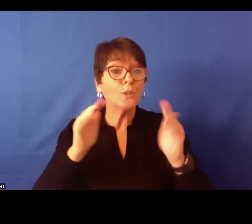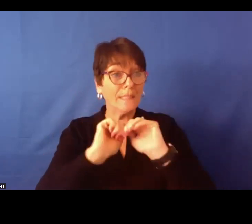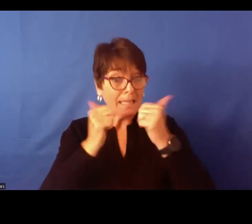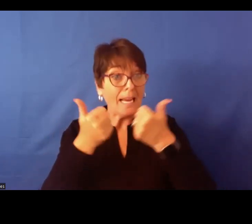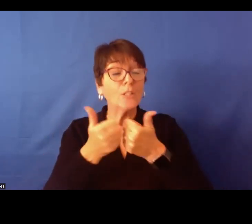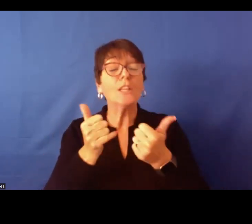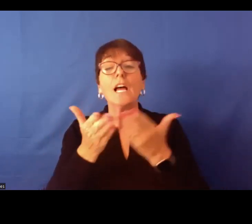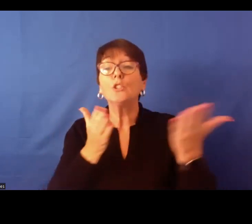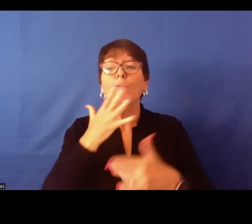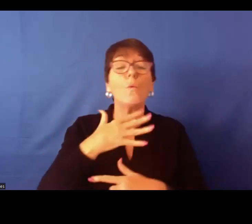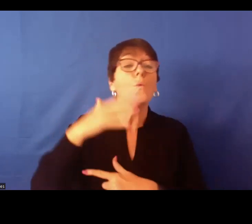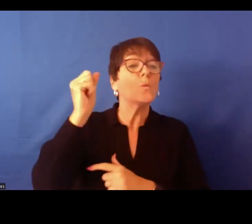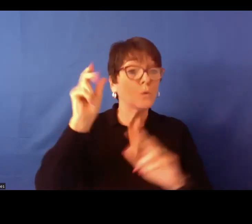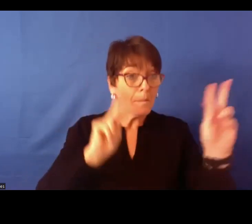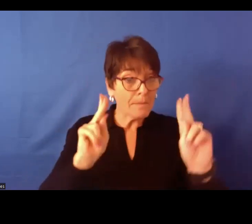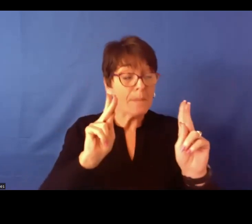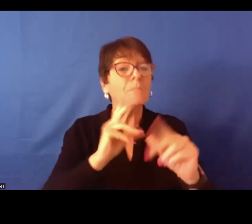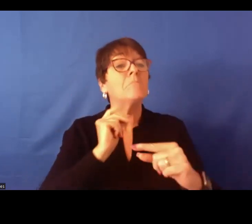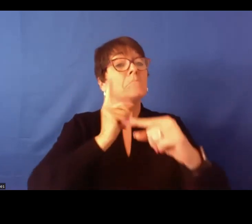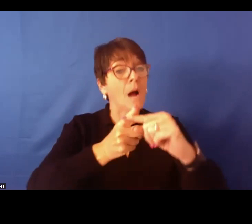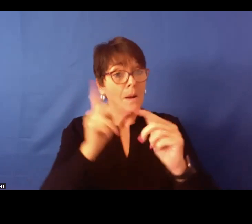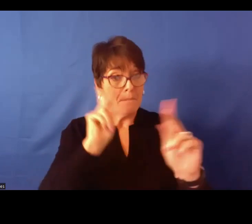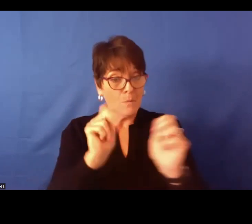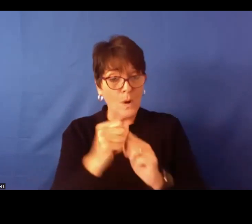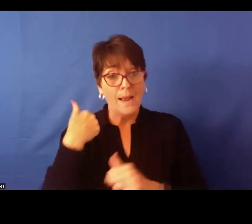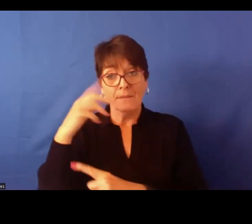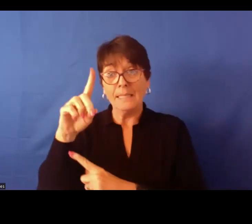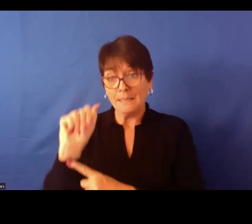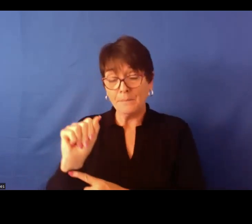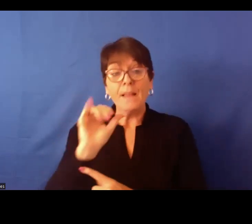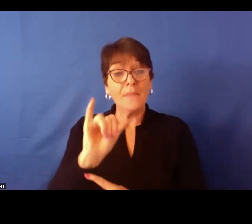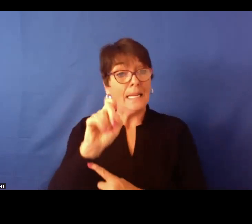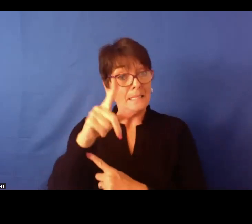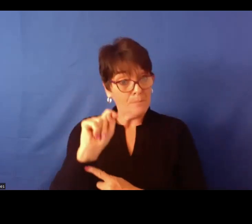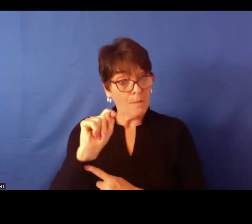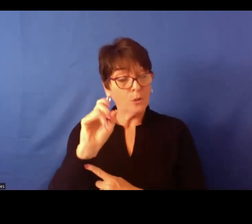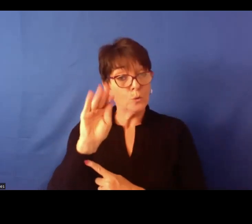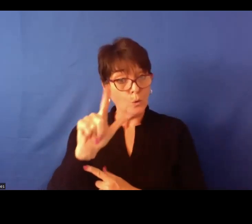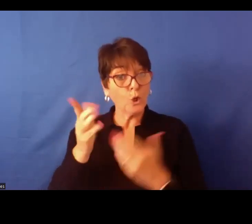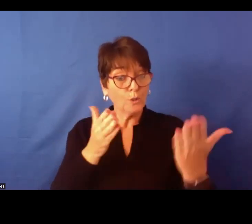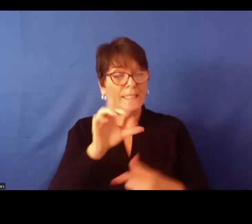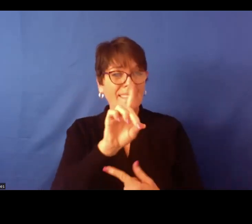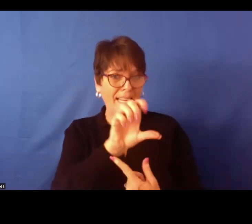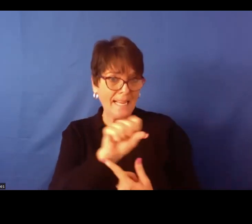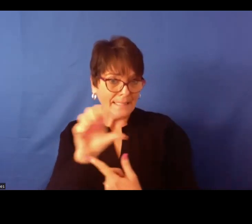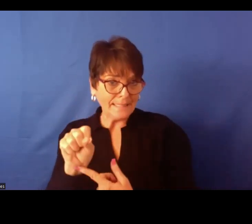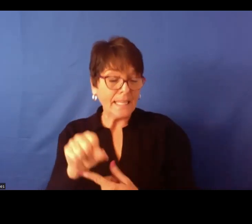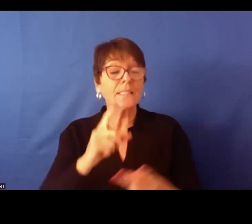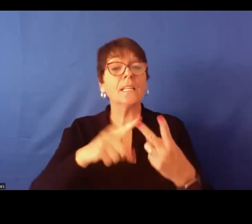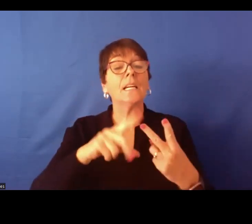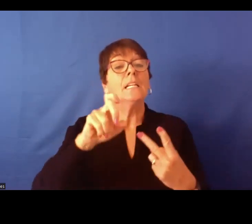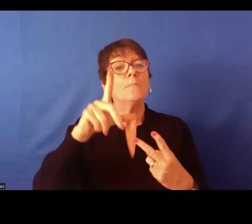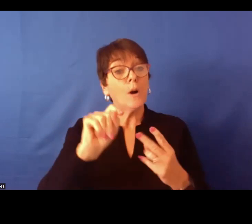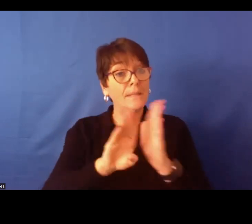that serve older adults and people with disabilities. That would be the Department of Social Services, the Department of Developmental